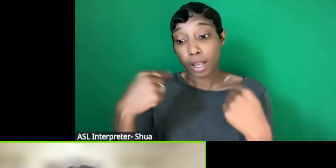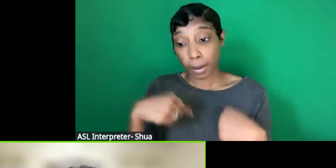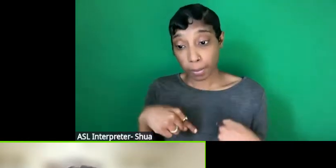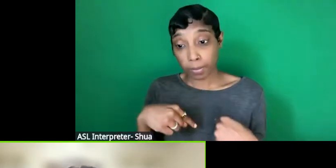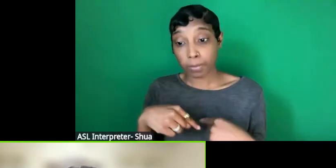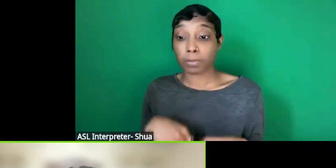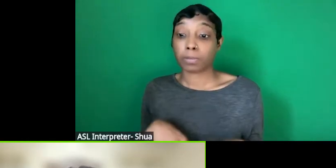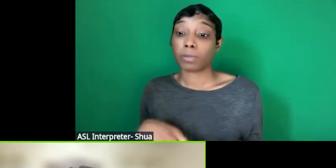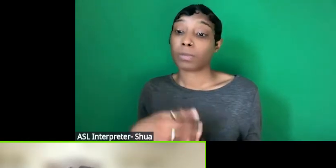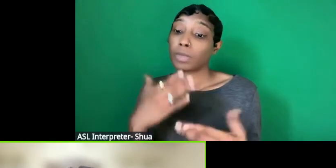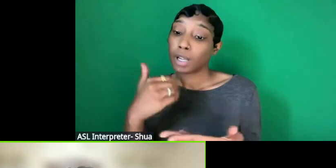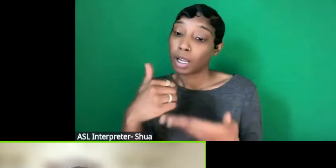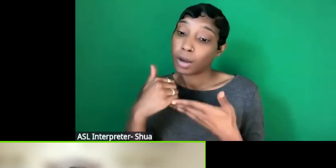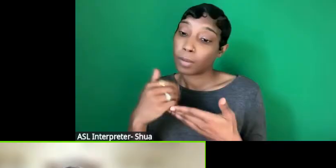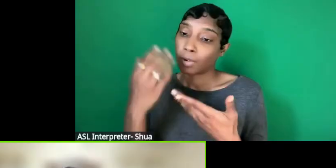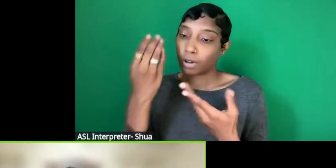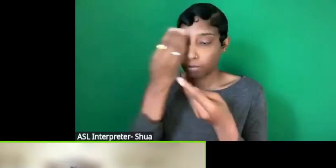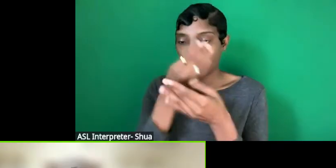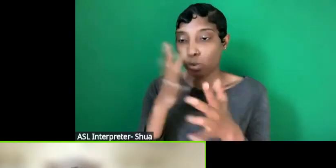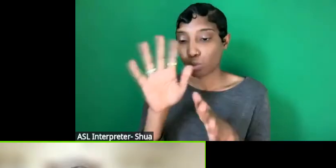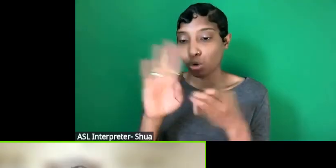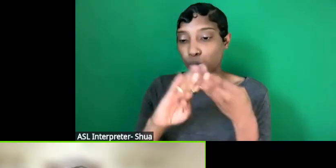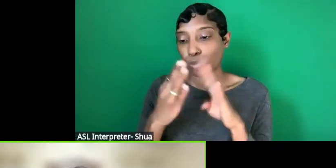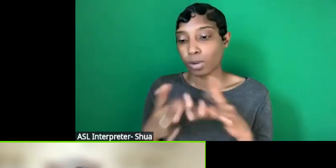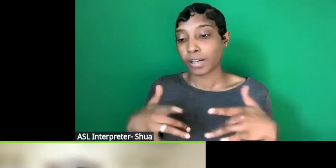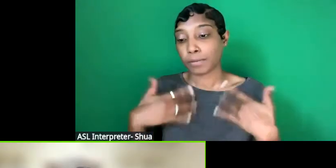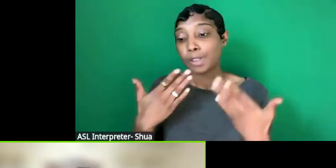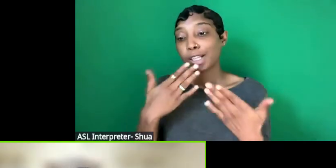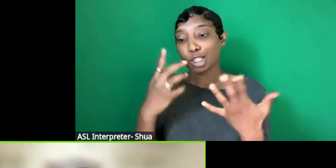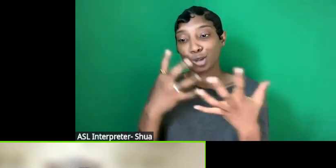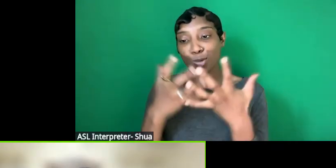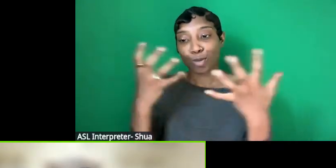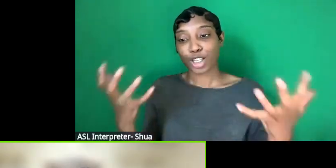your own communities based on what you learned today. Thank you so much.